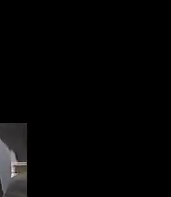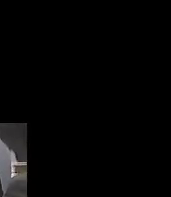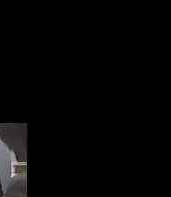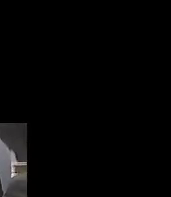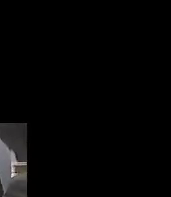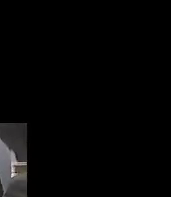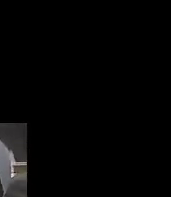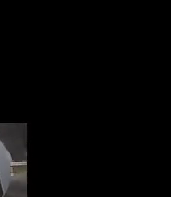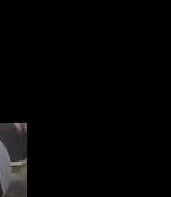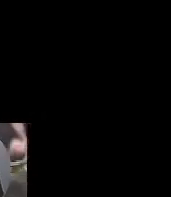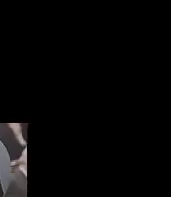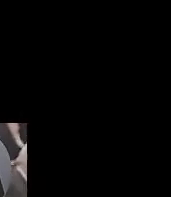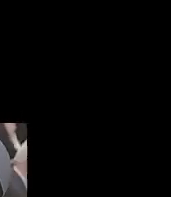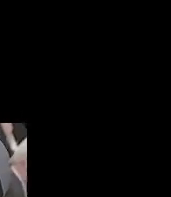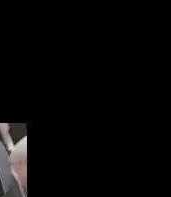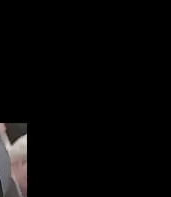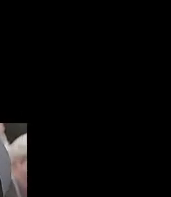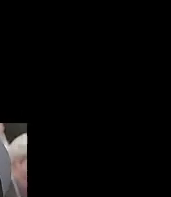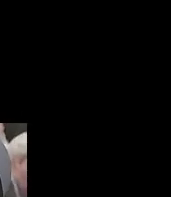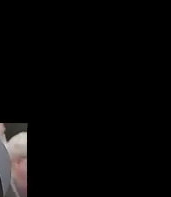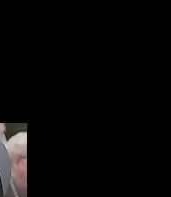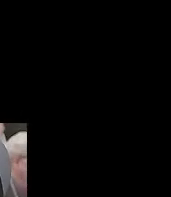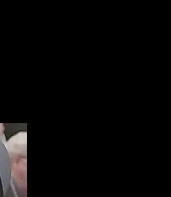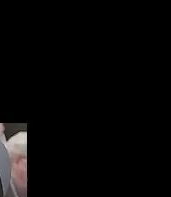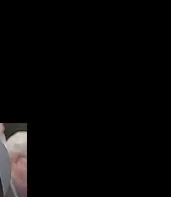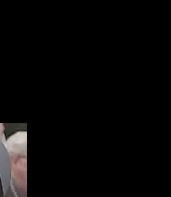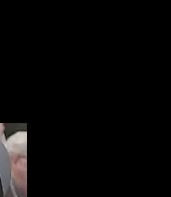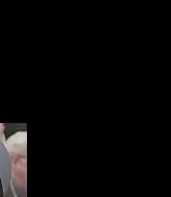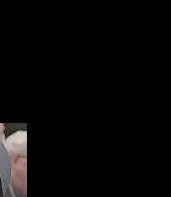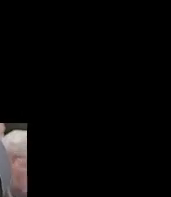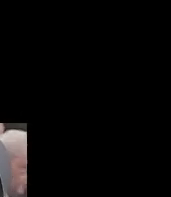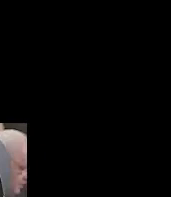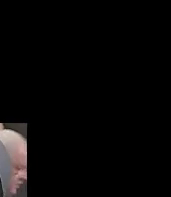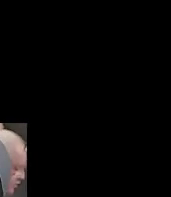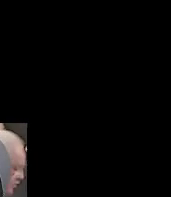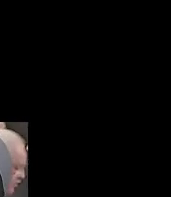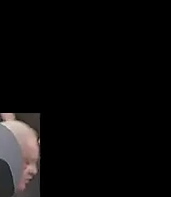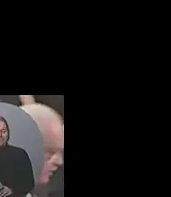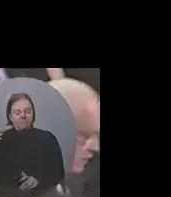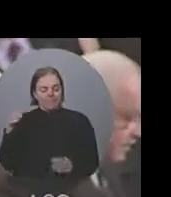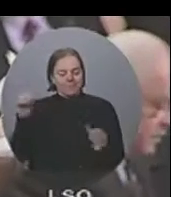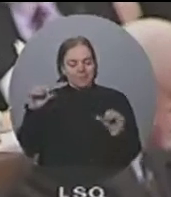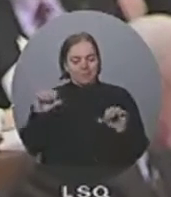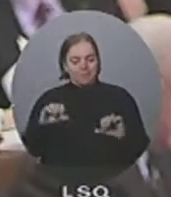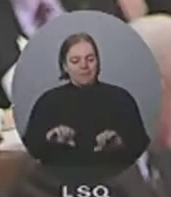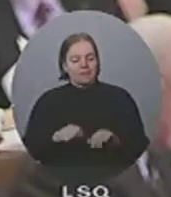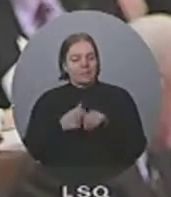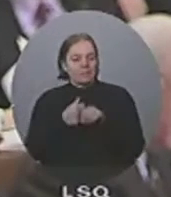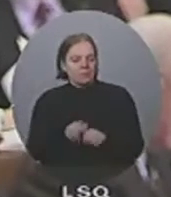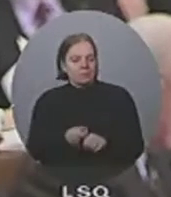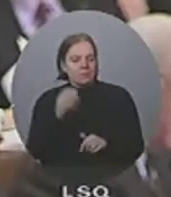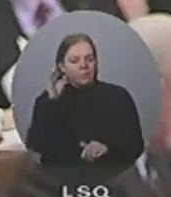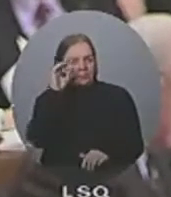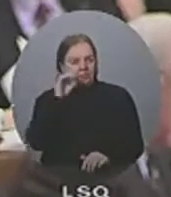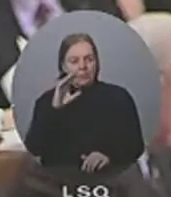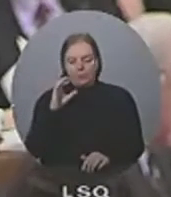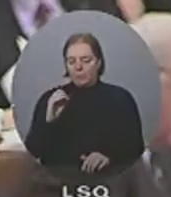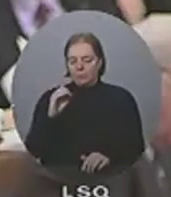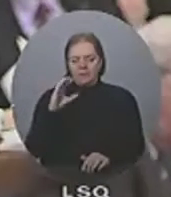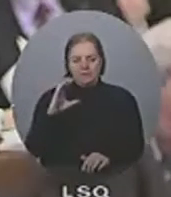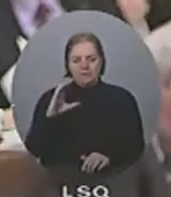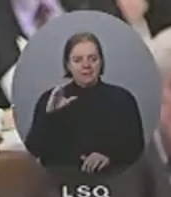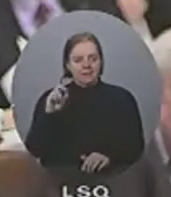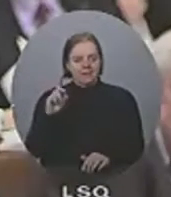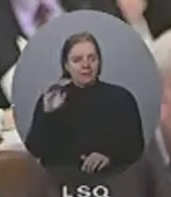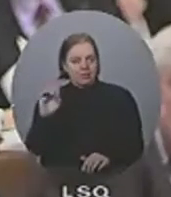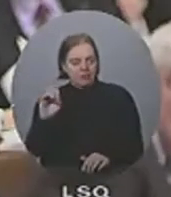next year almost 1 full percentage point below budget projections and below the minister's recent revision. Canada lost